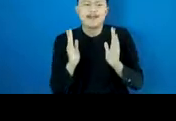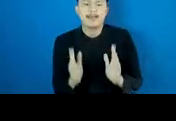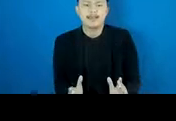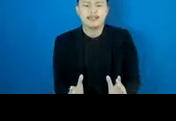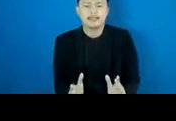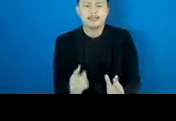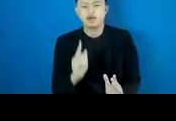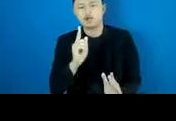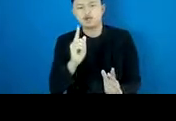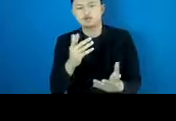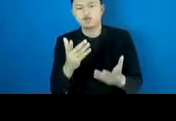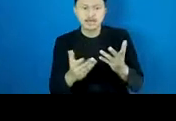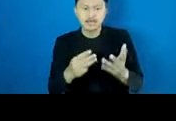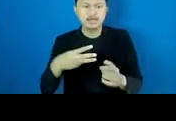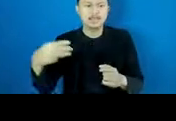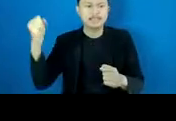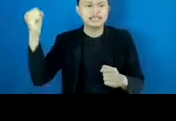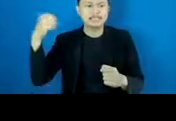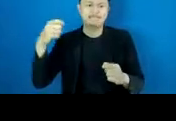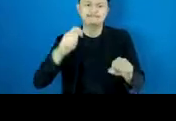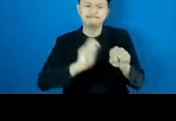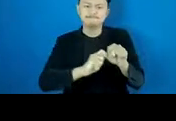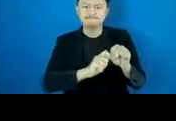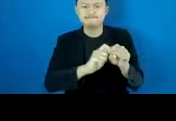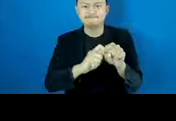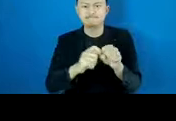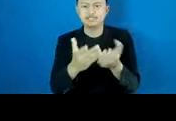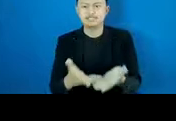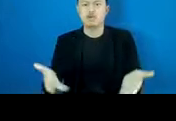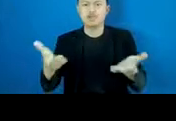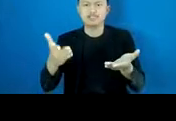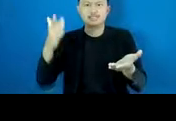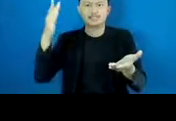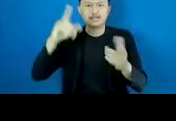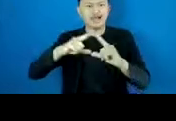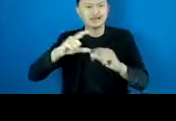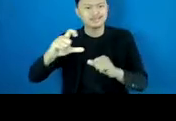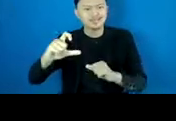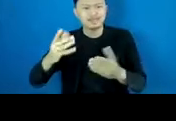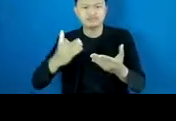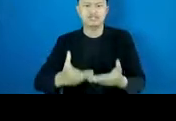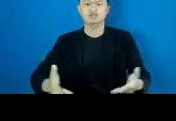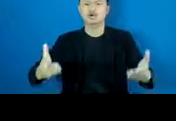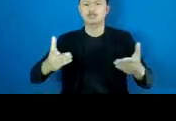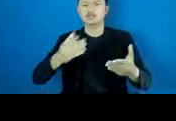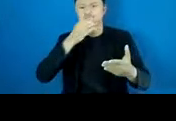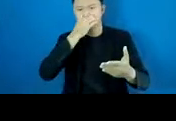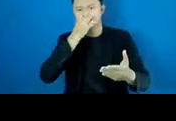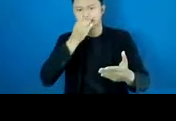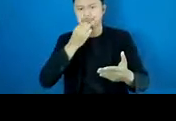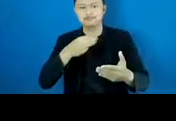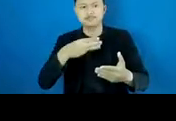energy consumption. The air conditioning obviously adds a significant amount of energy